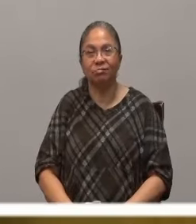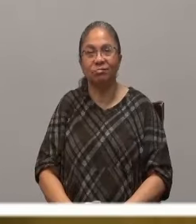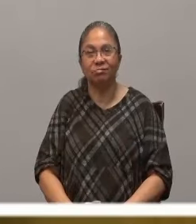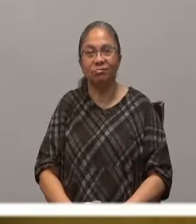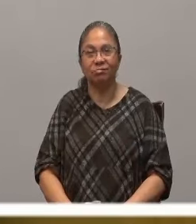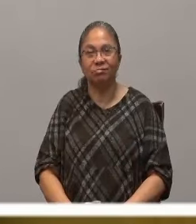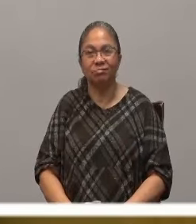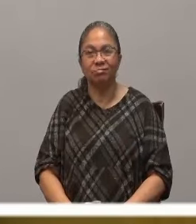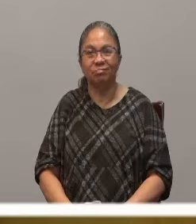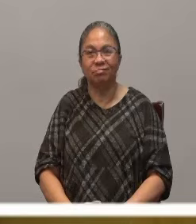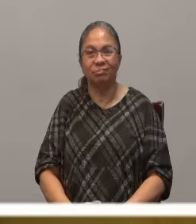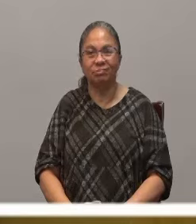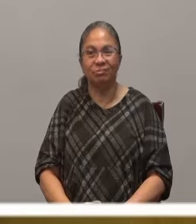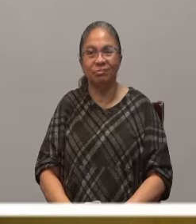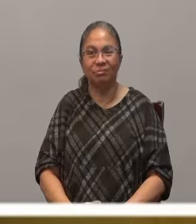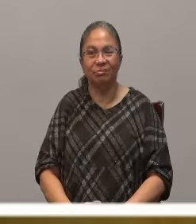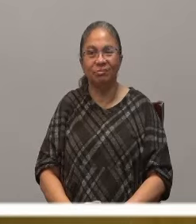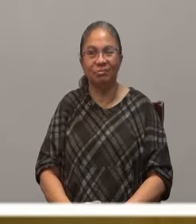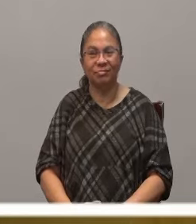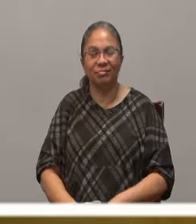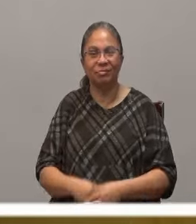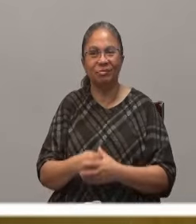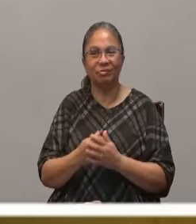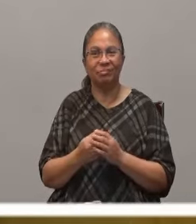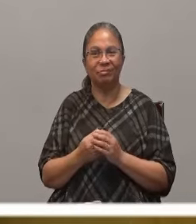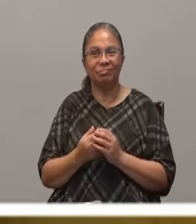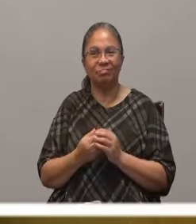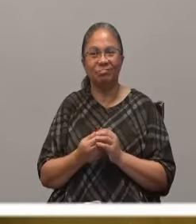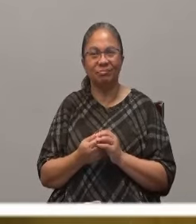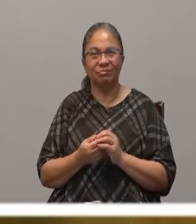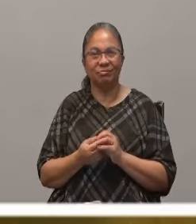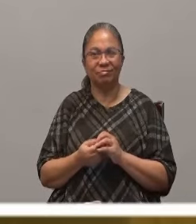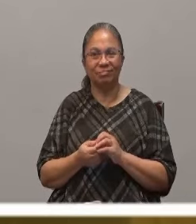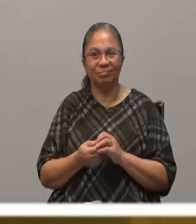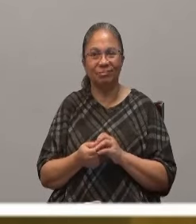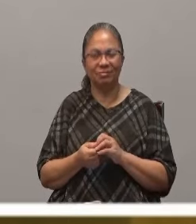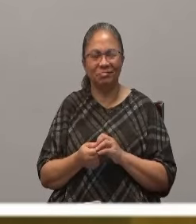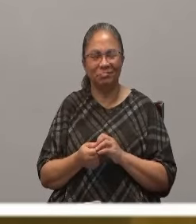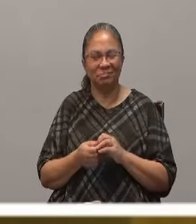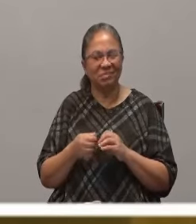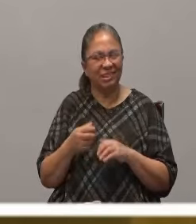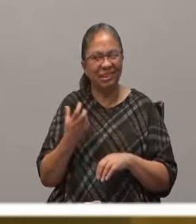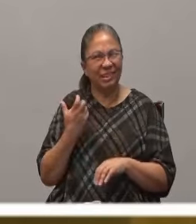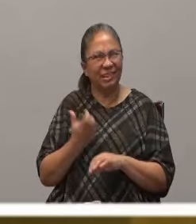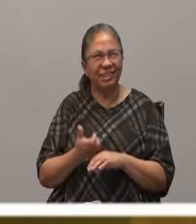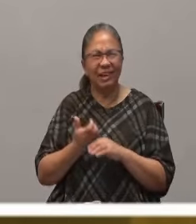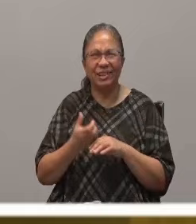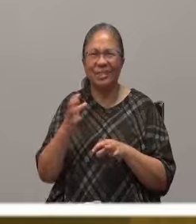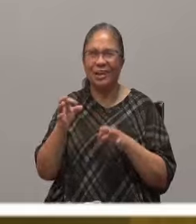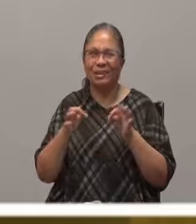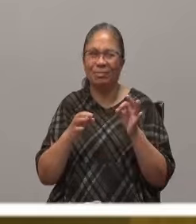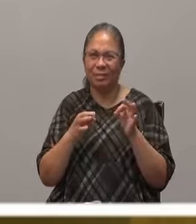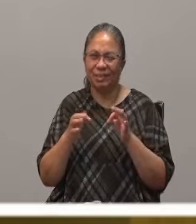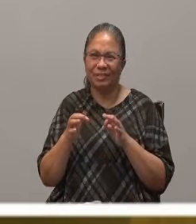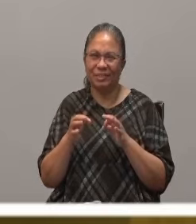Now, you know, I don't have an easy way to say this, huh?